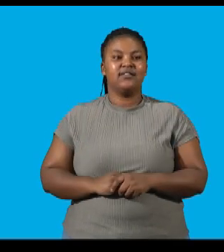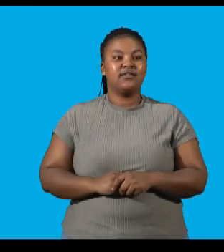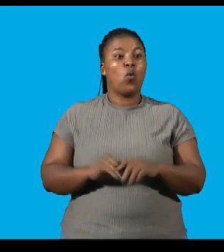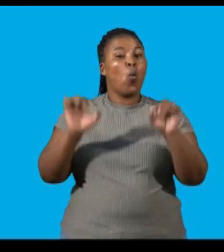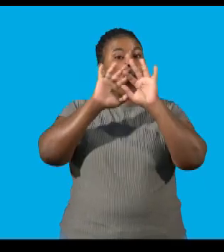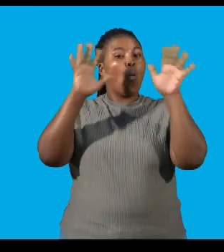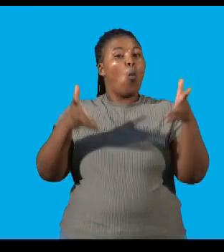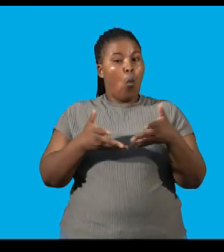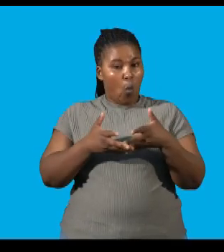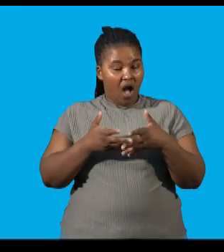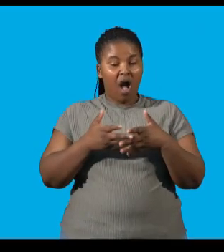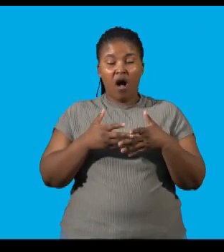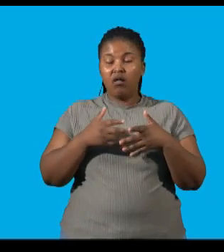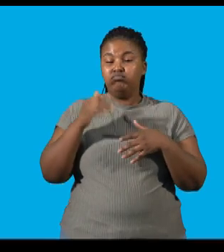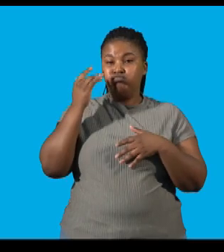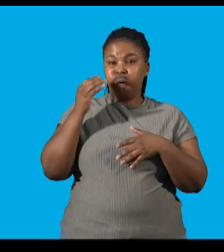World-class infrastructure